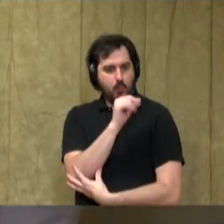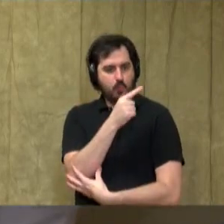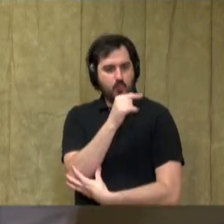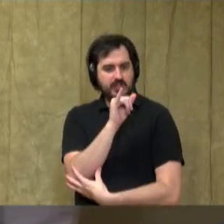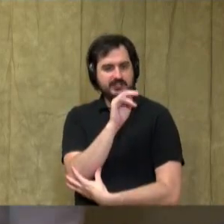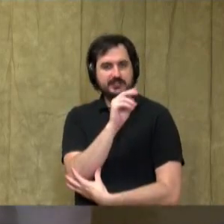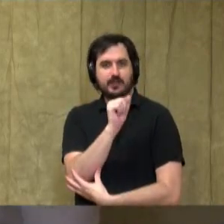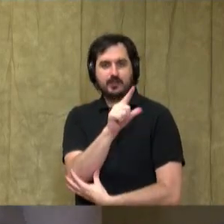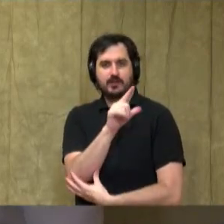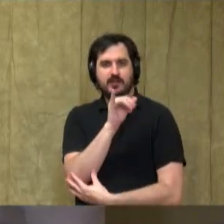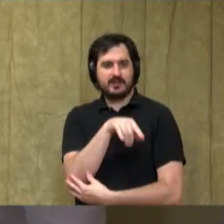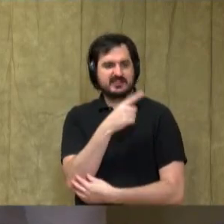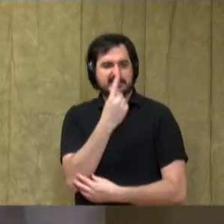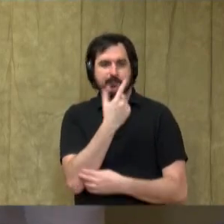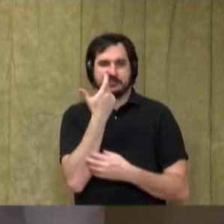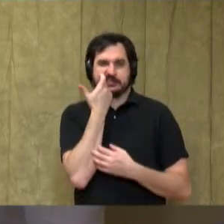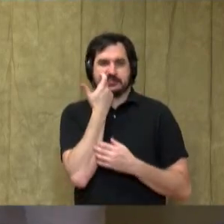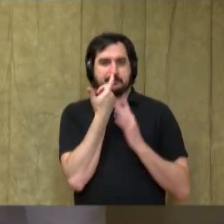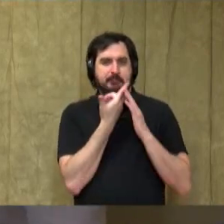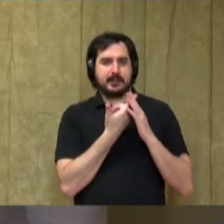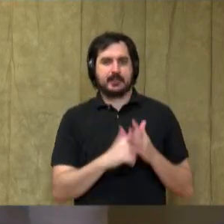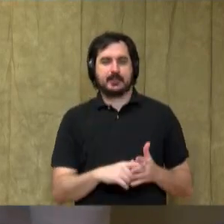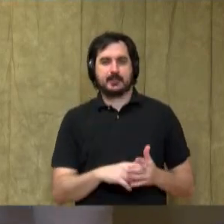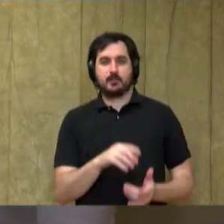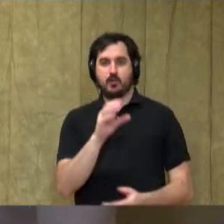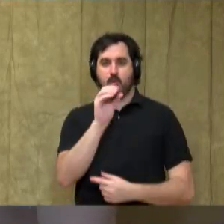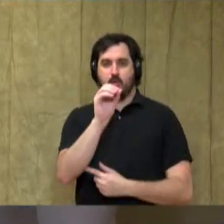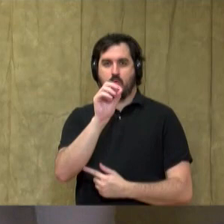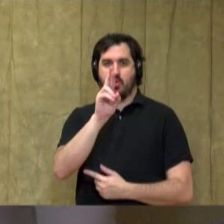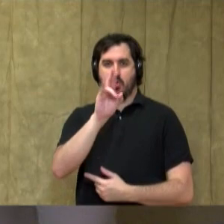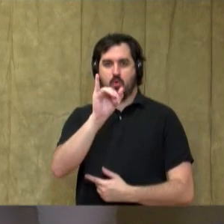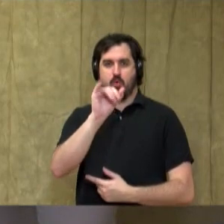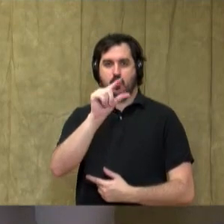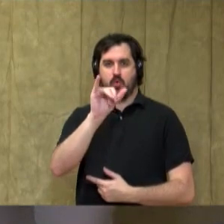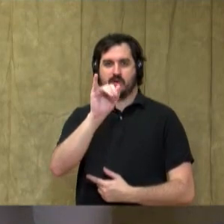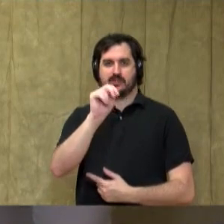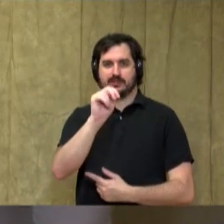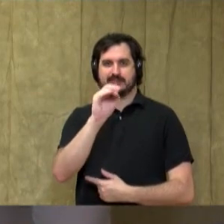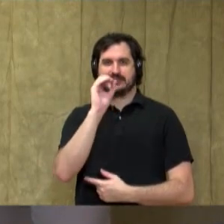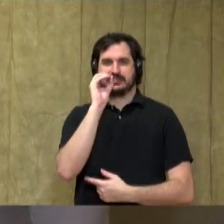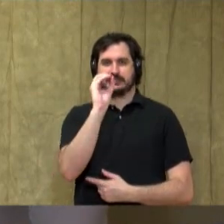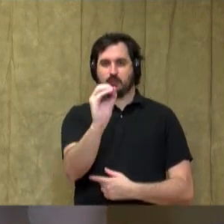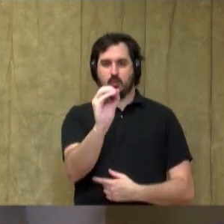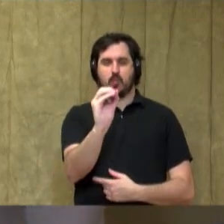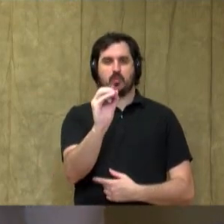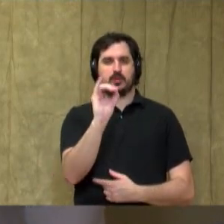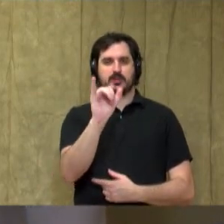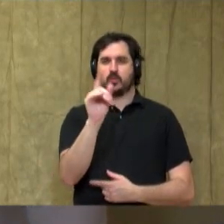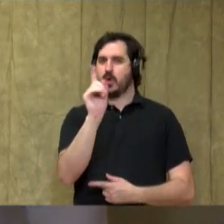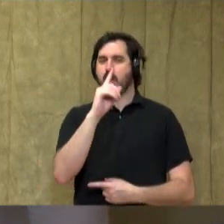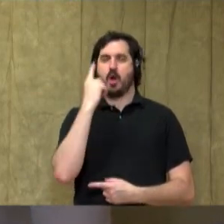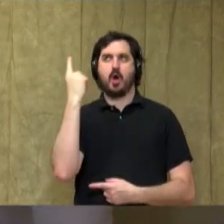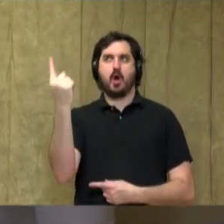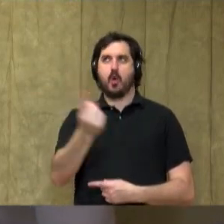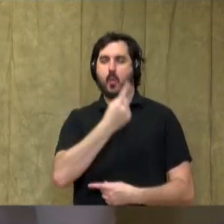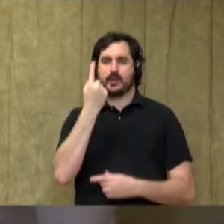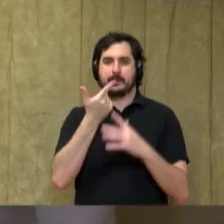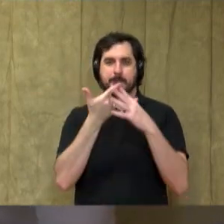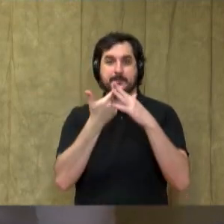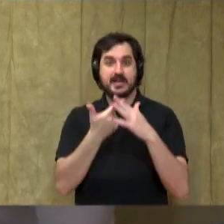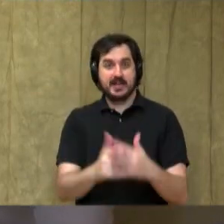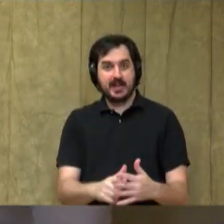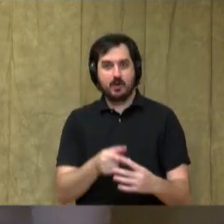the origin is 0. The origin is where we always begin when we're looking at the coordinate